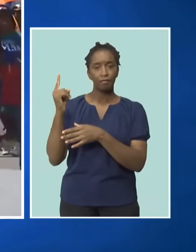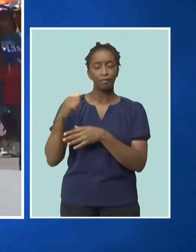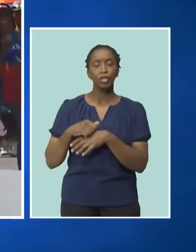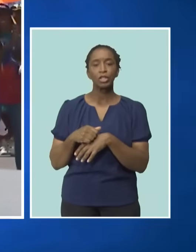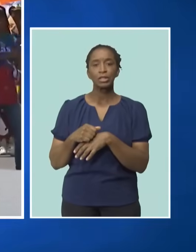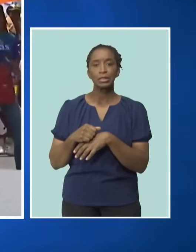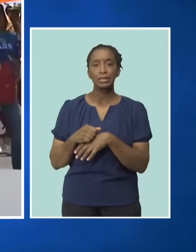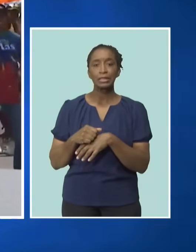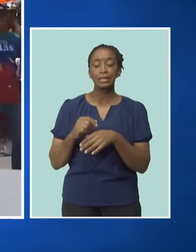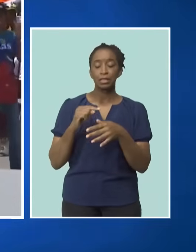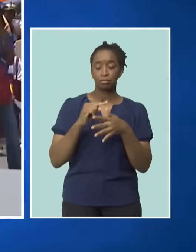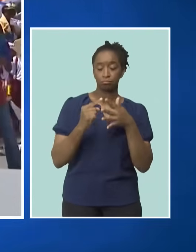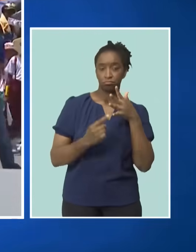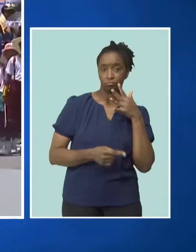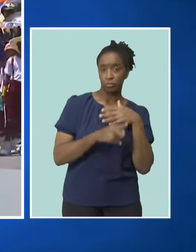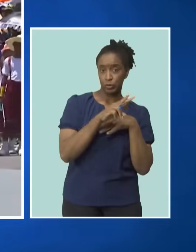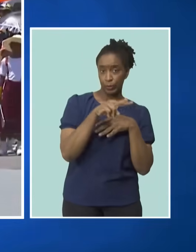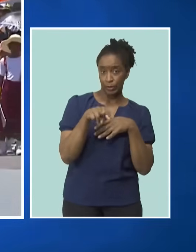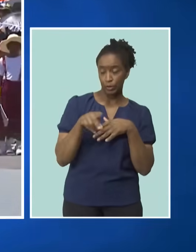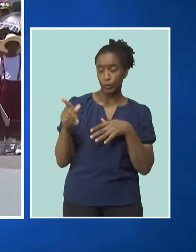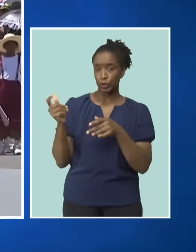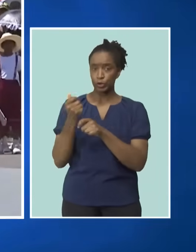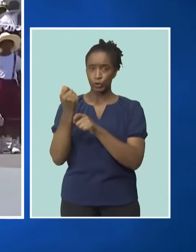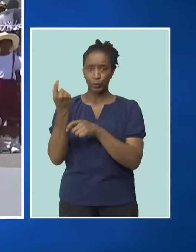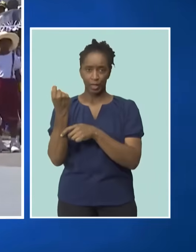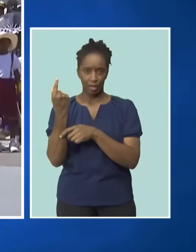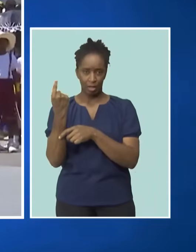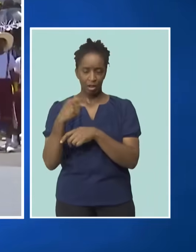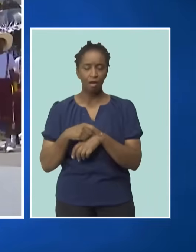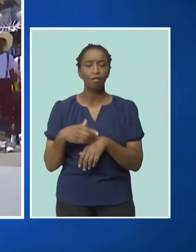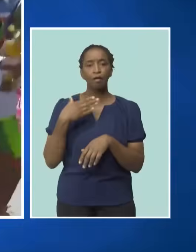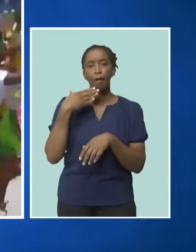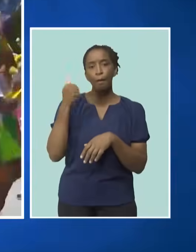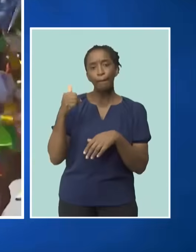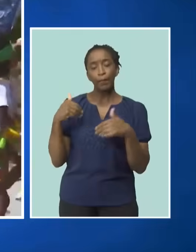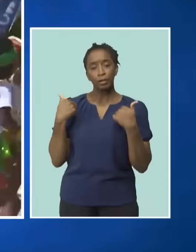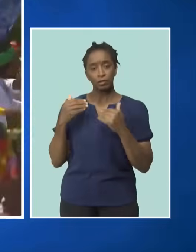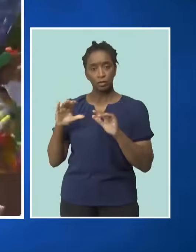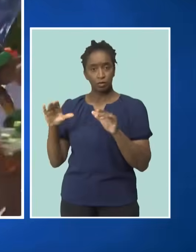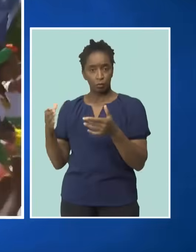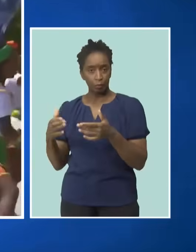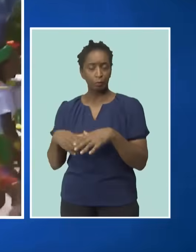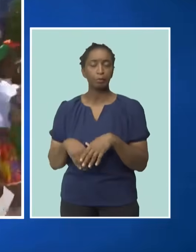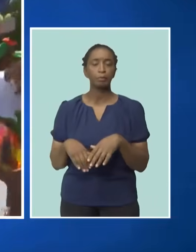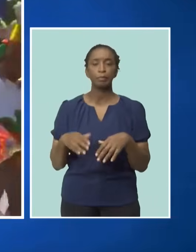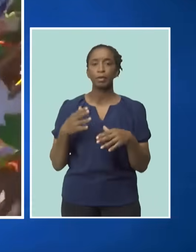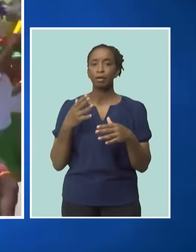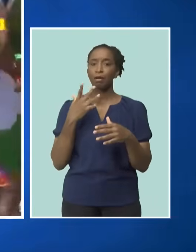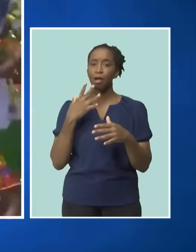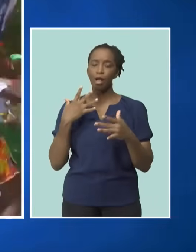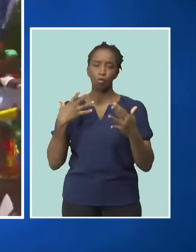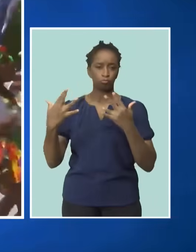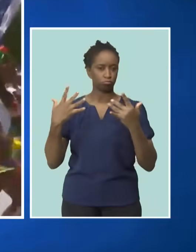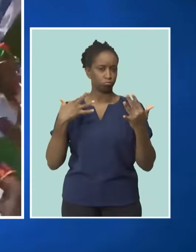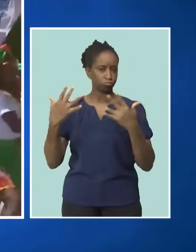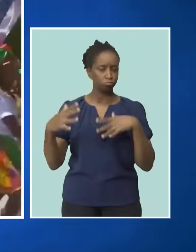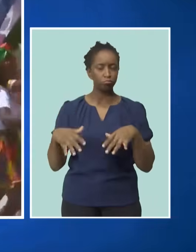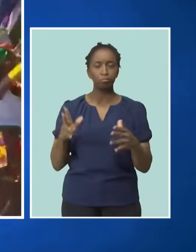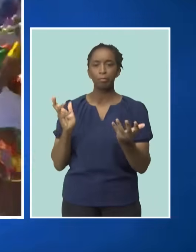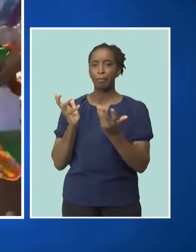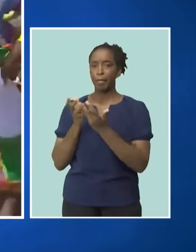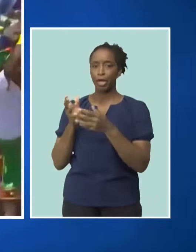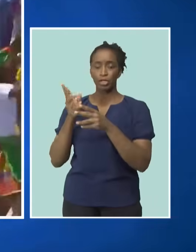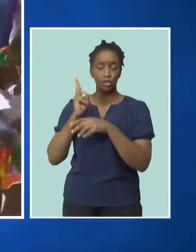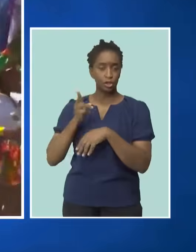of the 22 categories, including Best Junior Band, Most Colorful Band, Folklore, and Fantasy. The